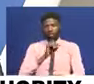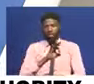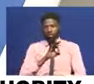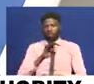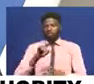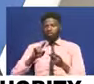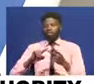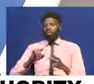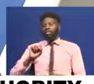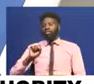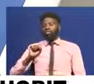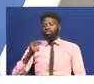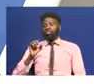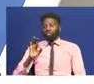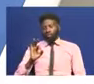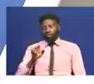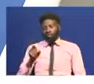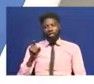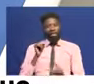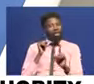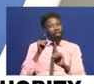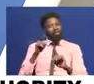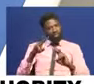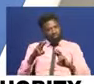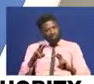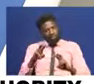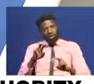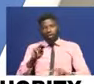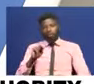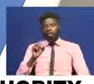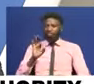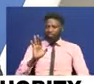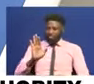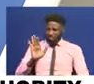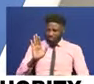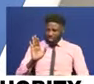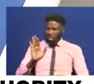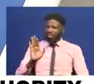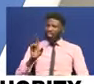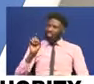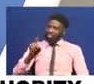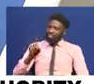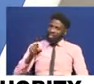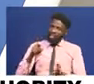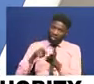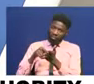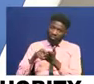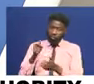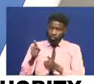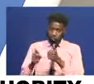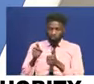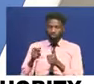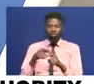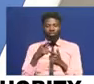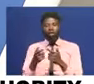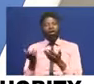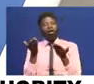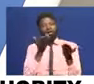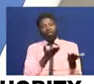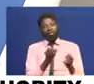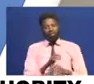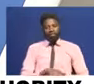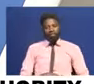verify all the assets, liabilities, and so on of any child and hand them over to the Social Health Authority. Their term expired a short while ago. They just gave the report to